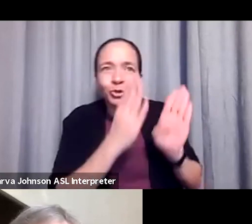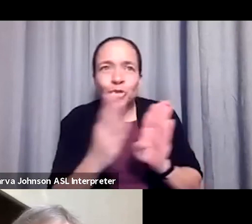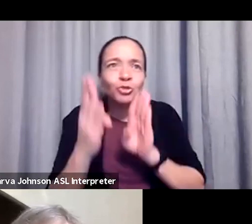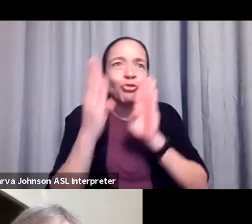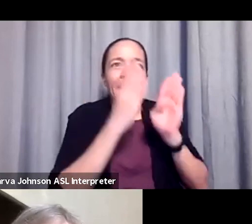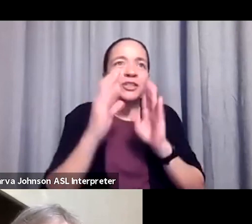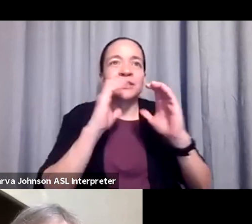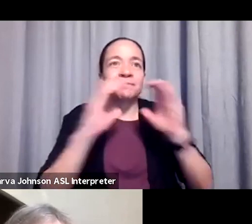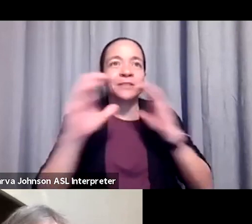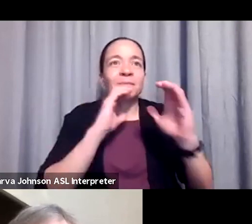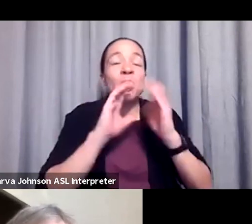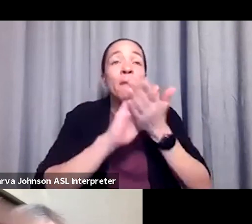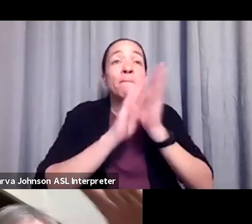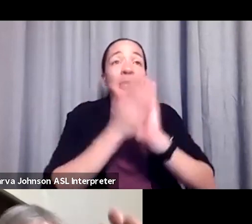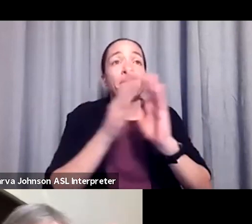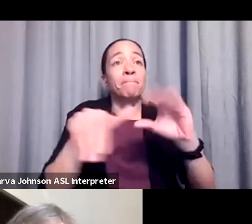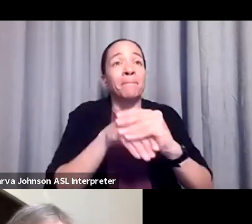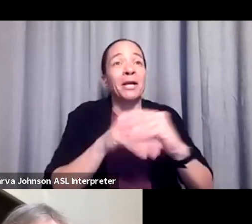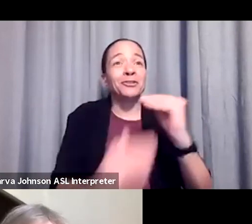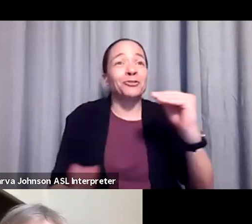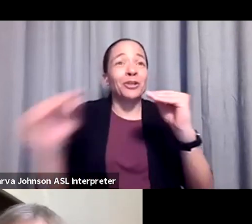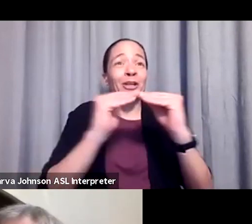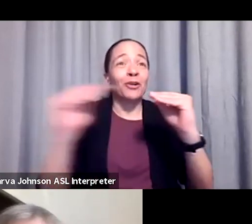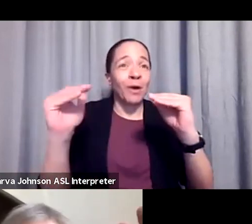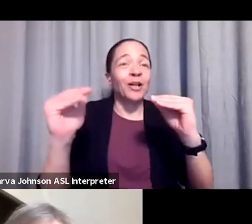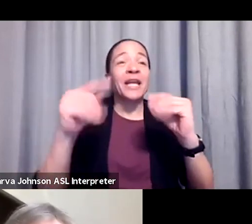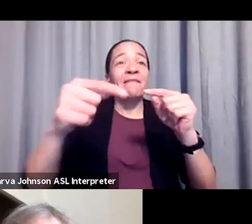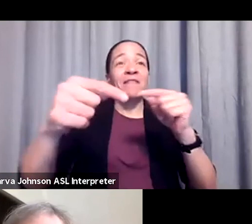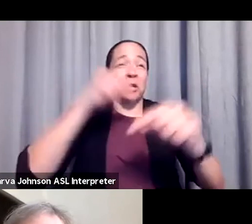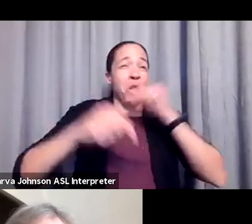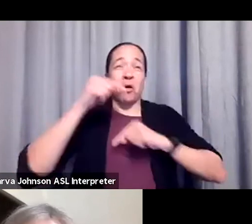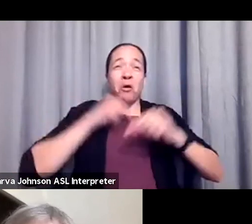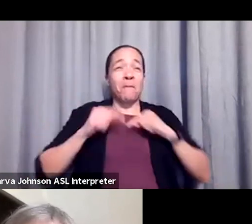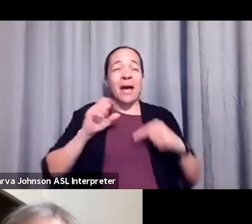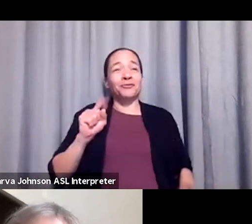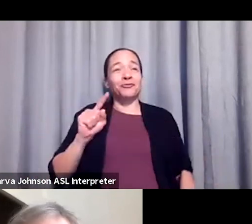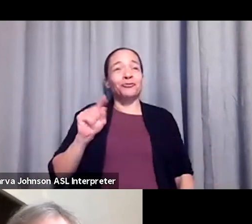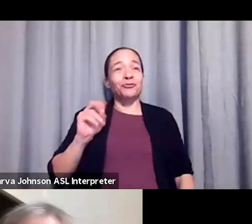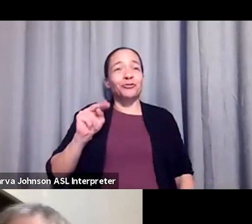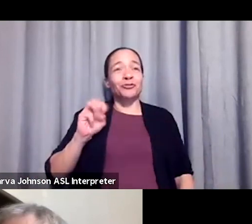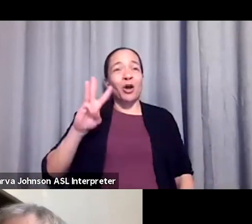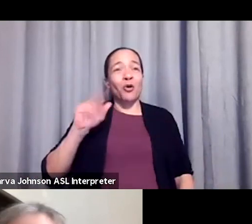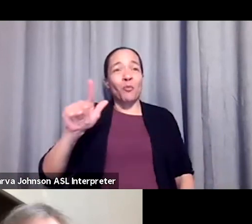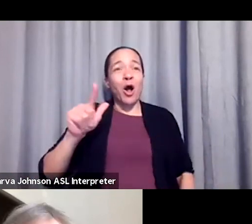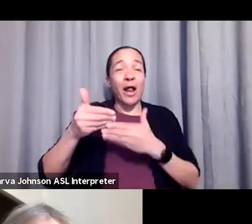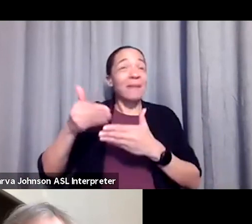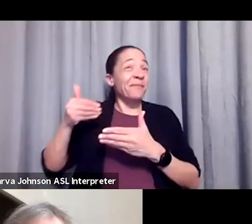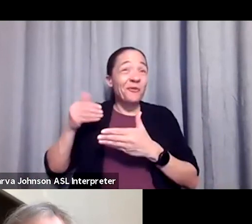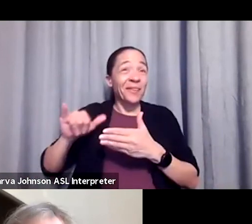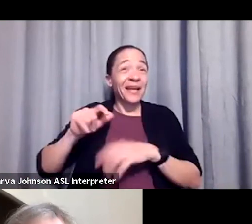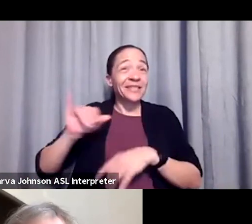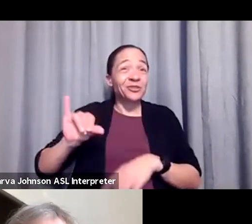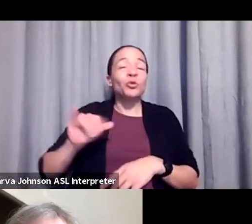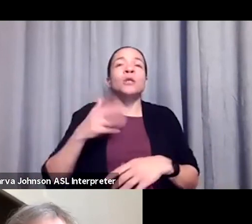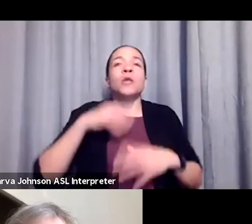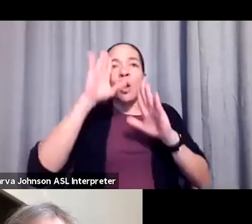led to marriage equality, and obviously traces its way all the way back to Stonewall and even before that. But hope you all are safe and well. We'll be back very, very soon